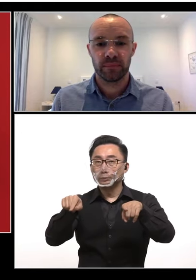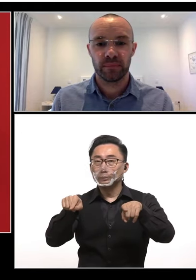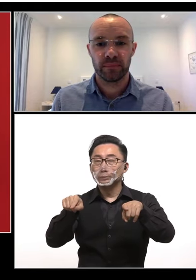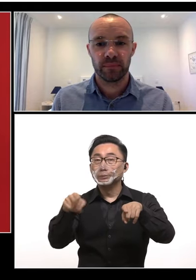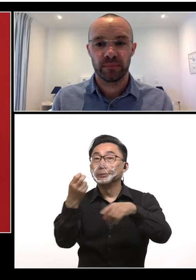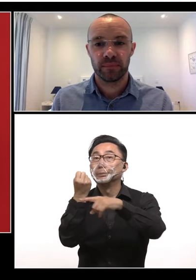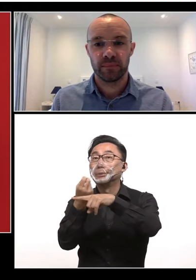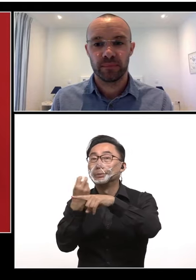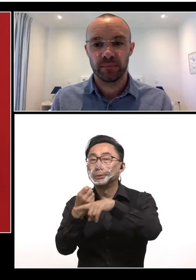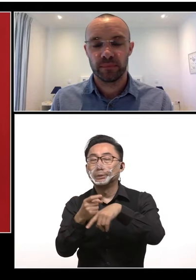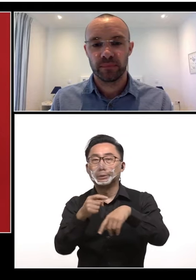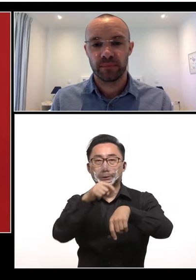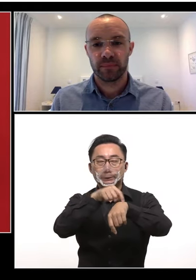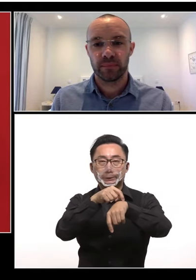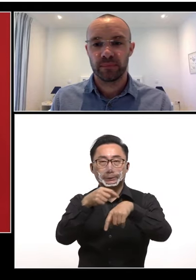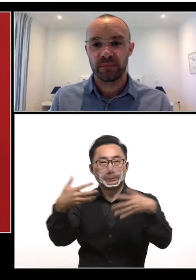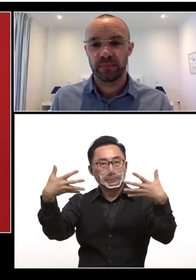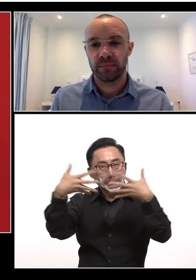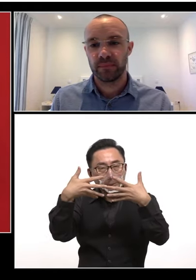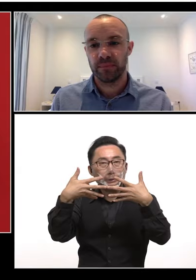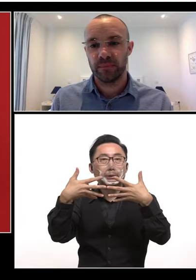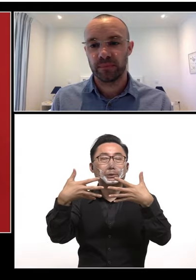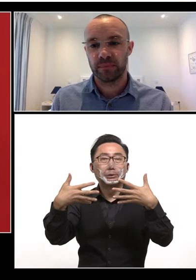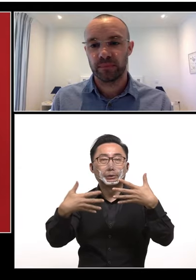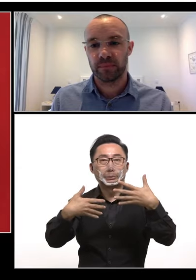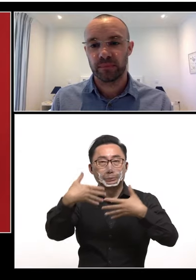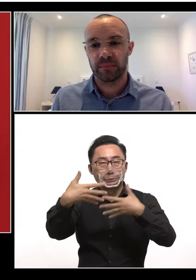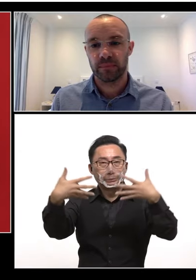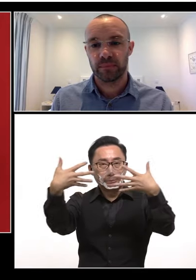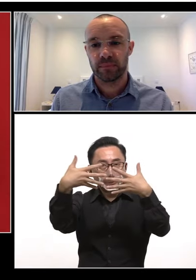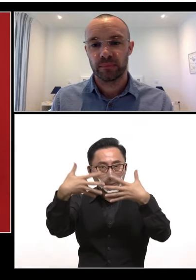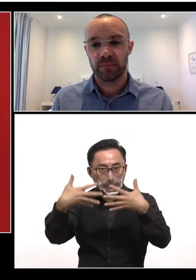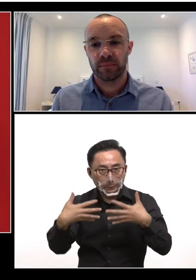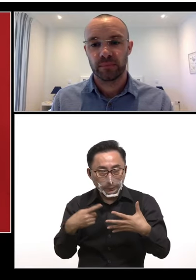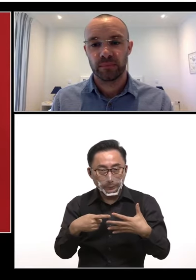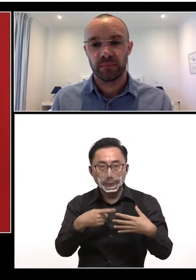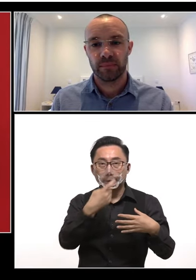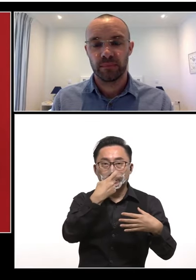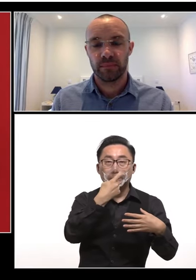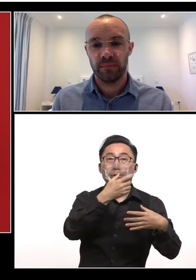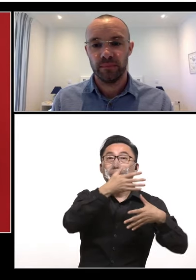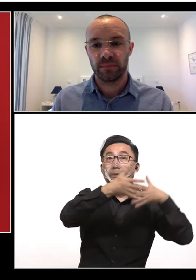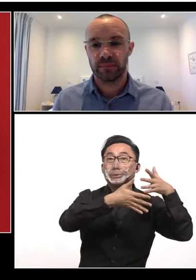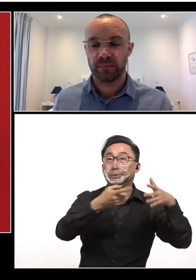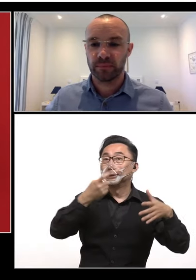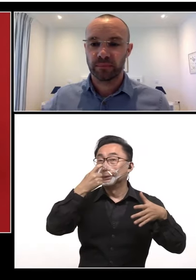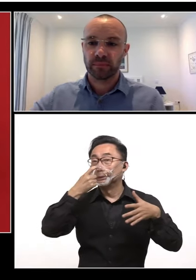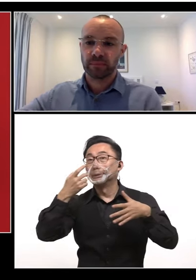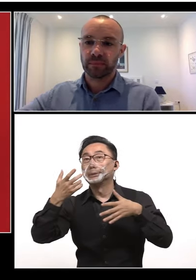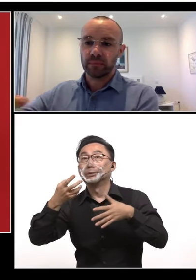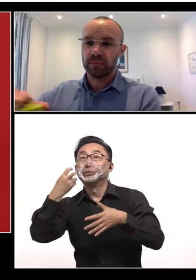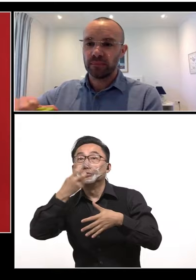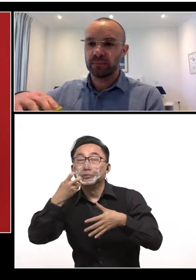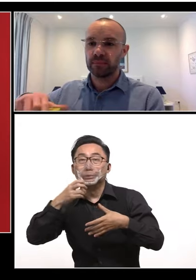the timing and the structure, because actually British Sign Language grammar structure is different to English. So we had to work out how we could make